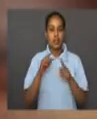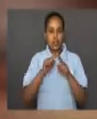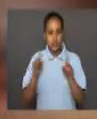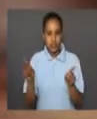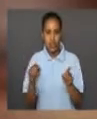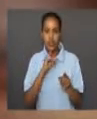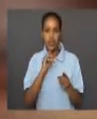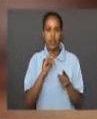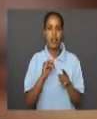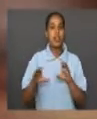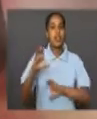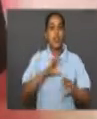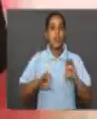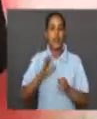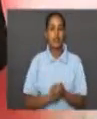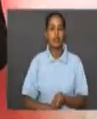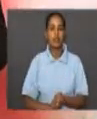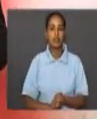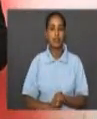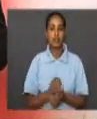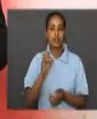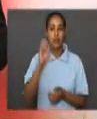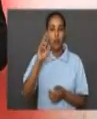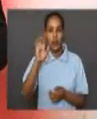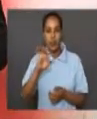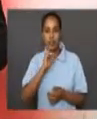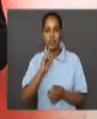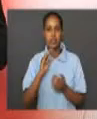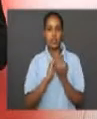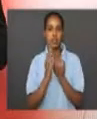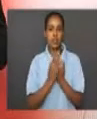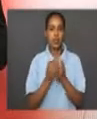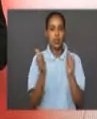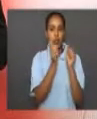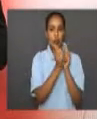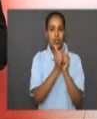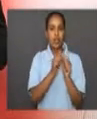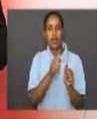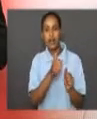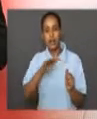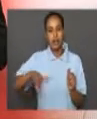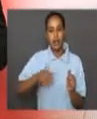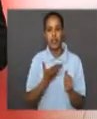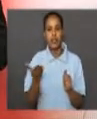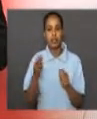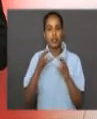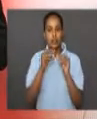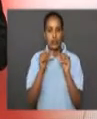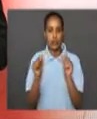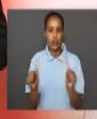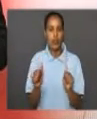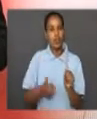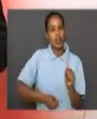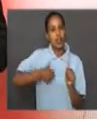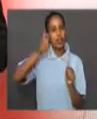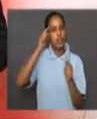leaching is chemical. The ore is treated with a reagent that dissolves the